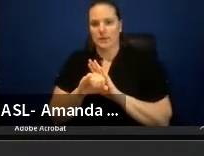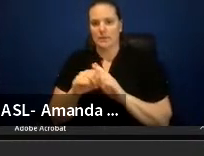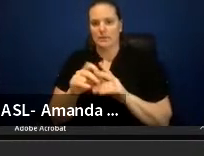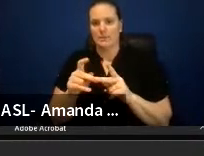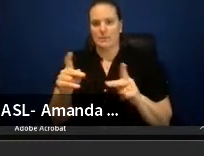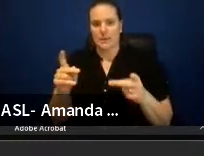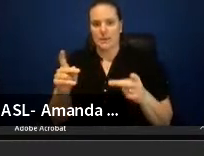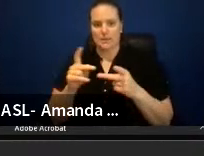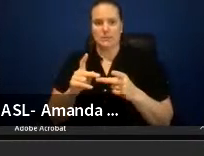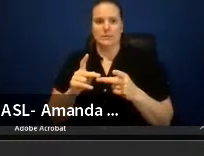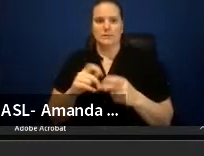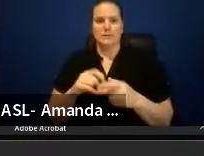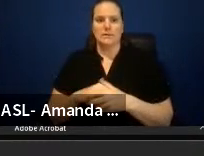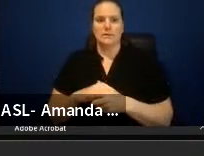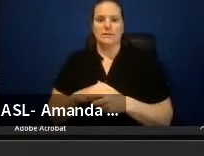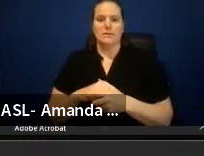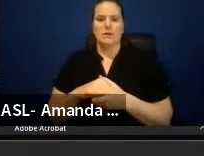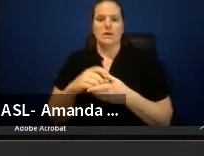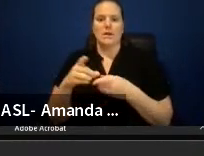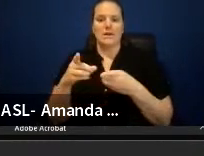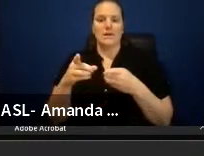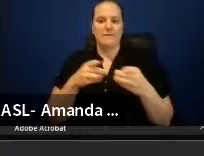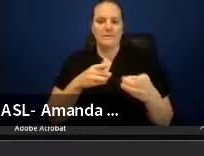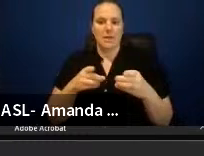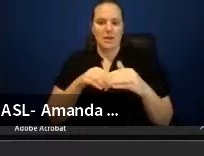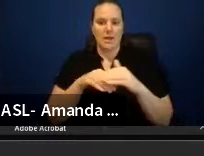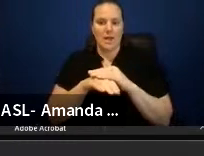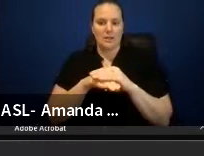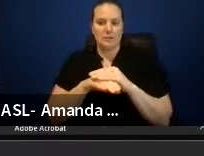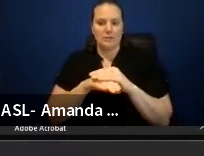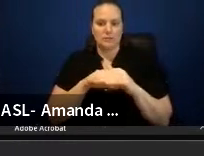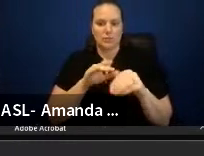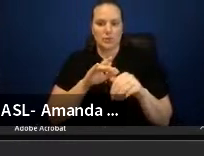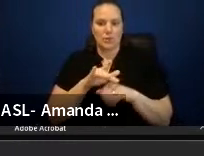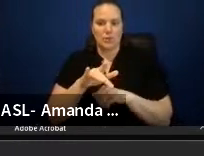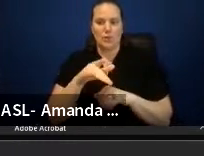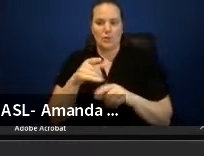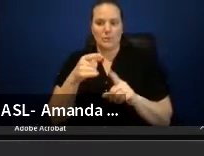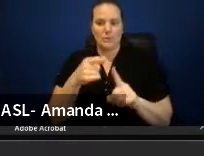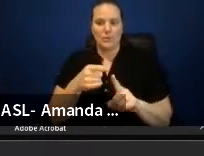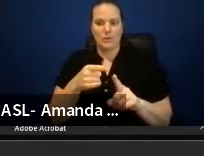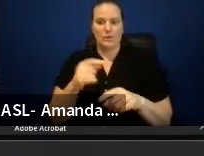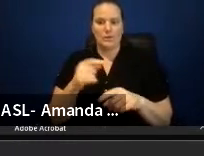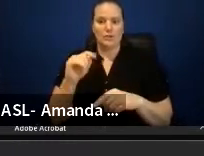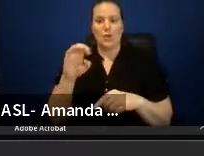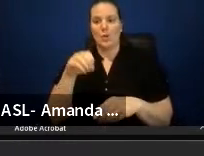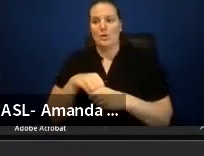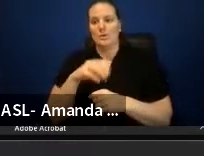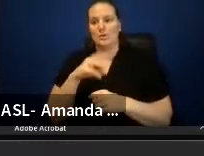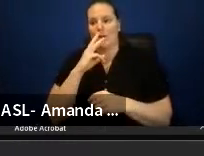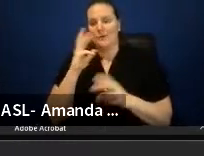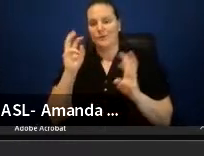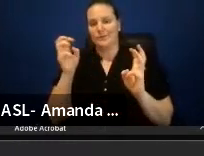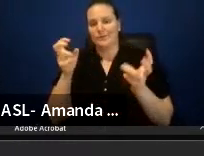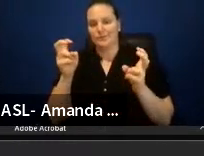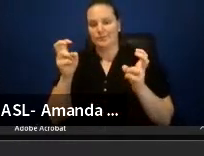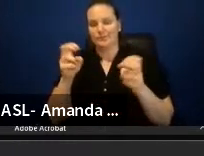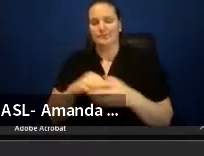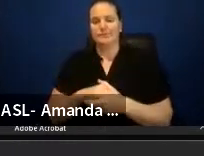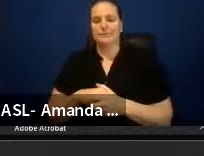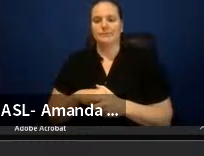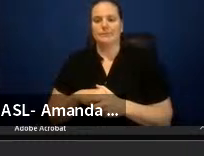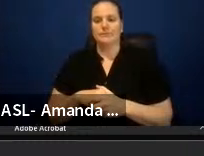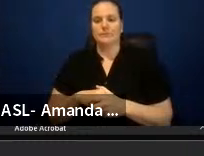places, you define access. To the earlier point, is it a toe in the water? Is it, you know, vote? Is